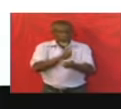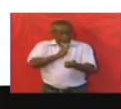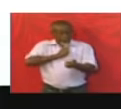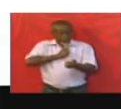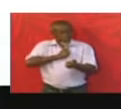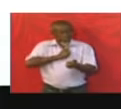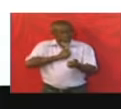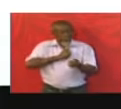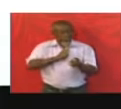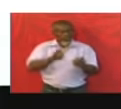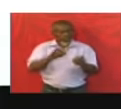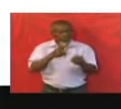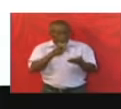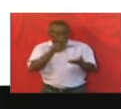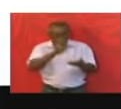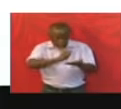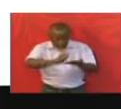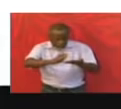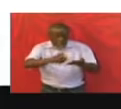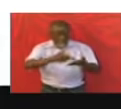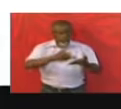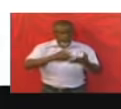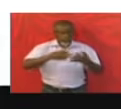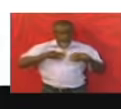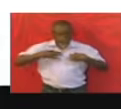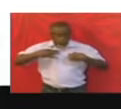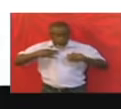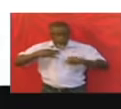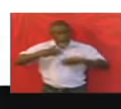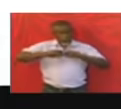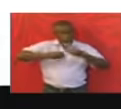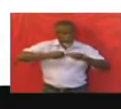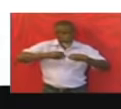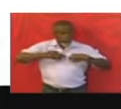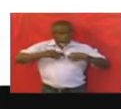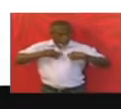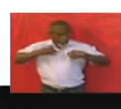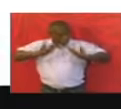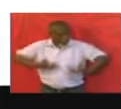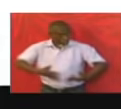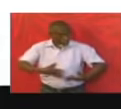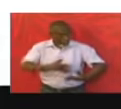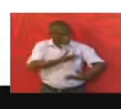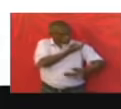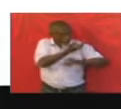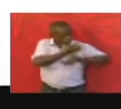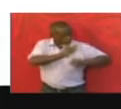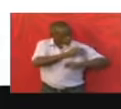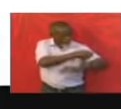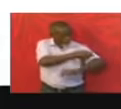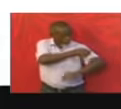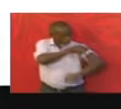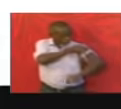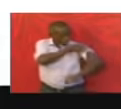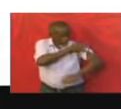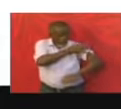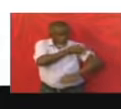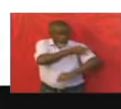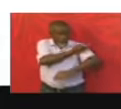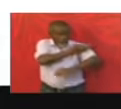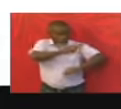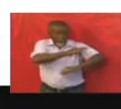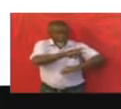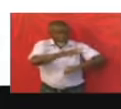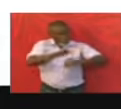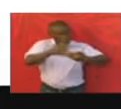that's easily, so your arm is easily accessible. Walk with your antenatal records and a form of identification. Now, there is